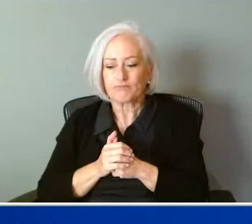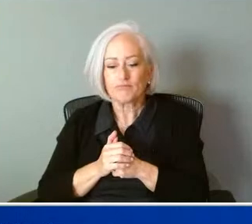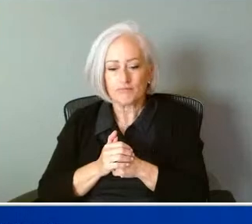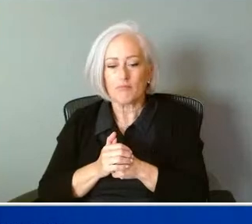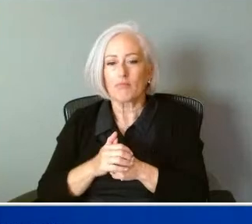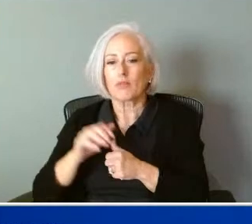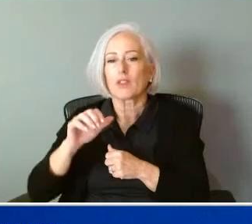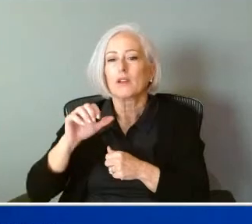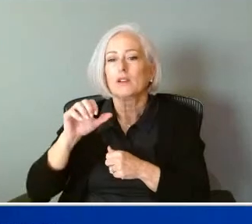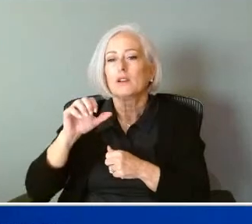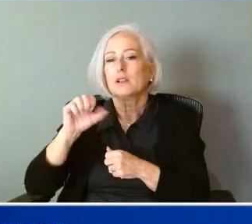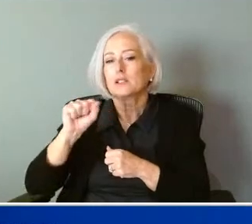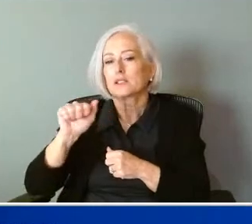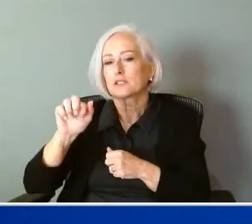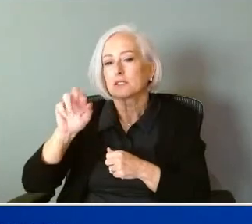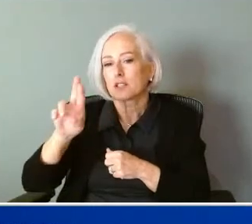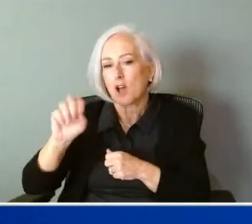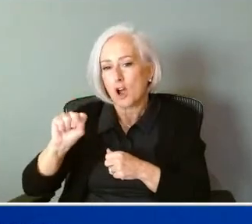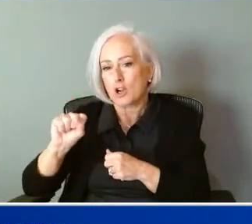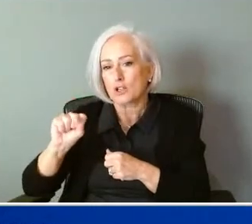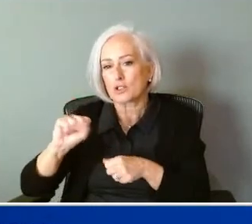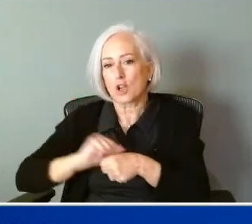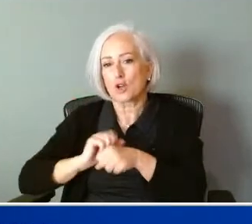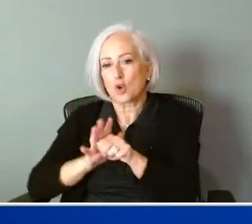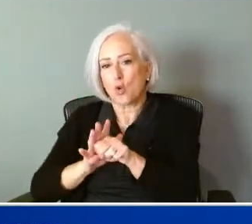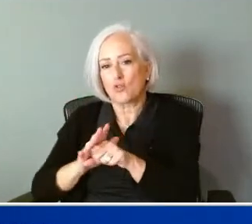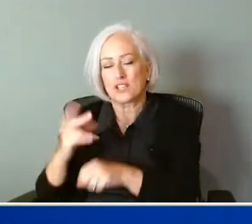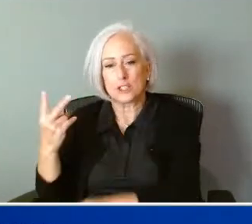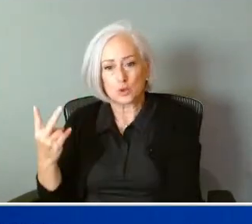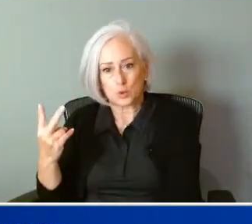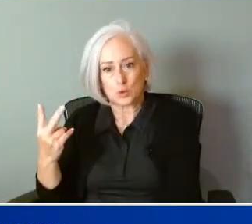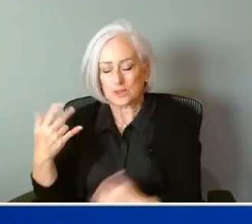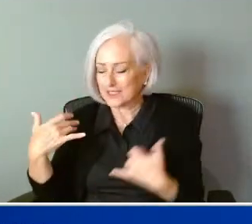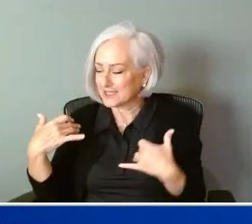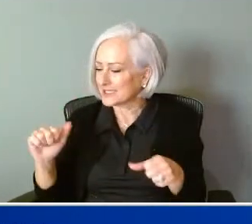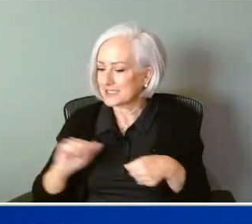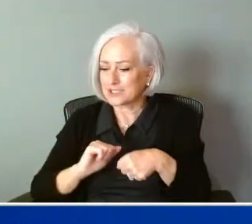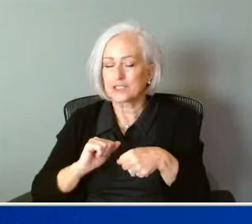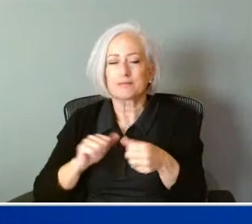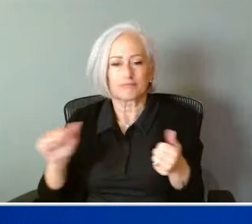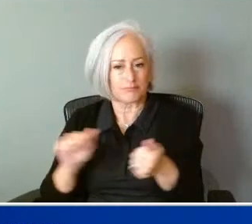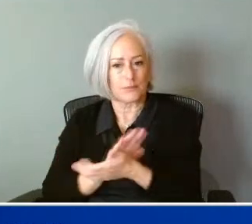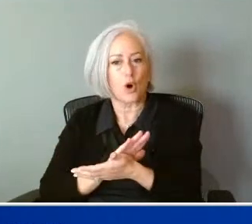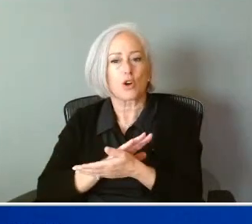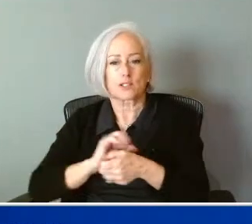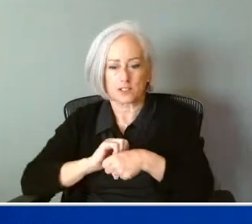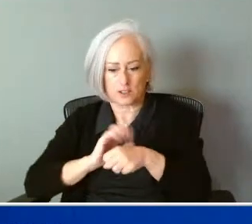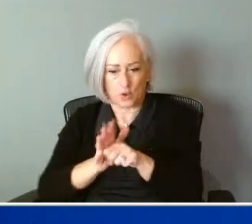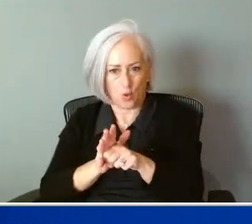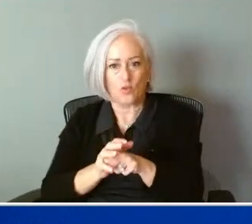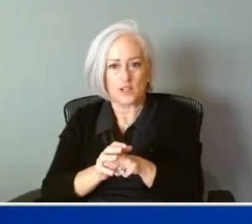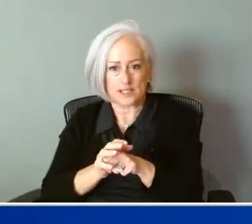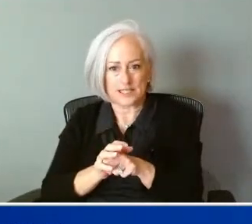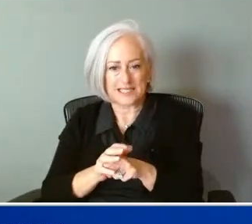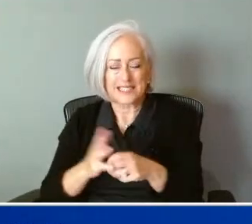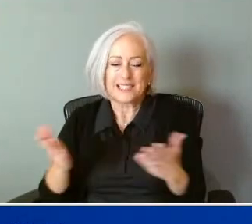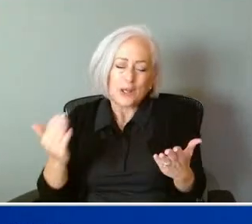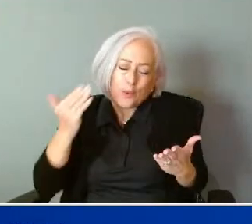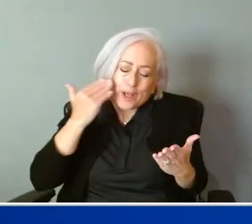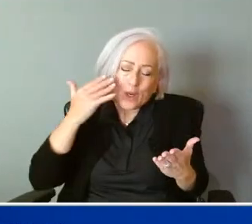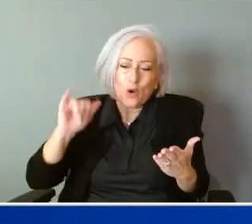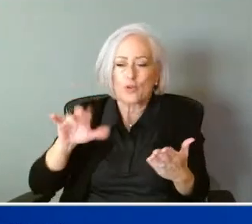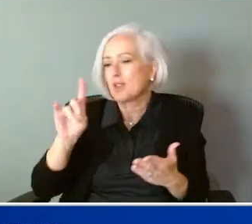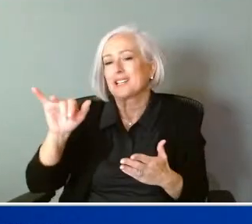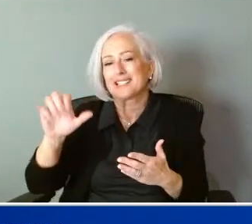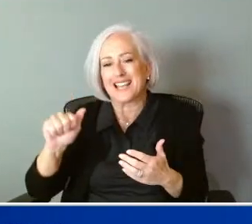SARS-CoV-2 causes COVID-19. We still are getting severe illness. And we know that this data, there are significant caveats to this data,